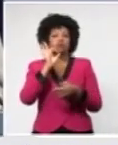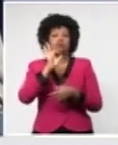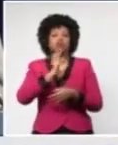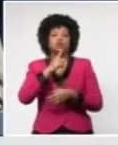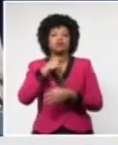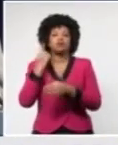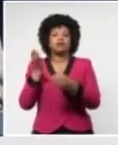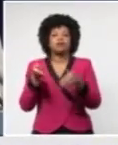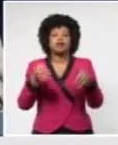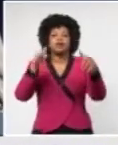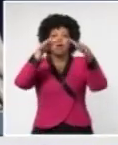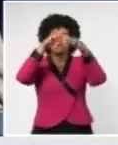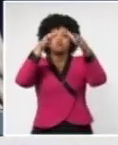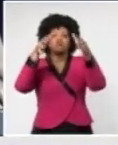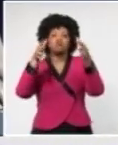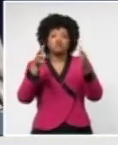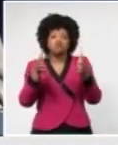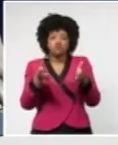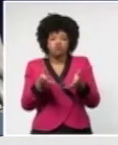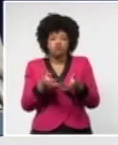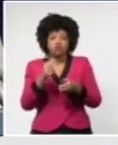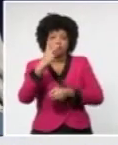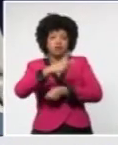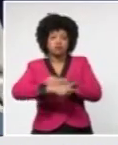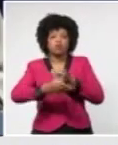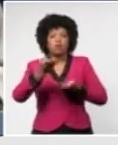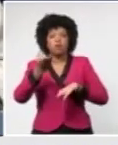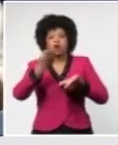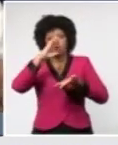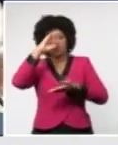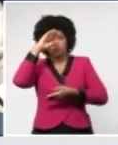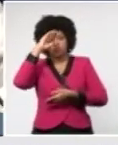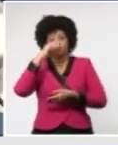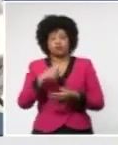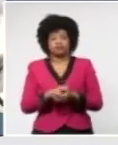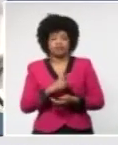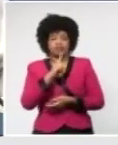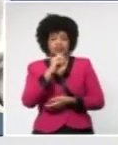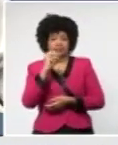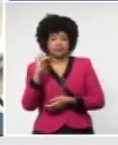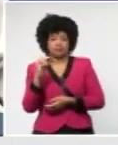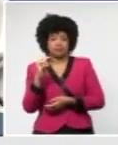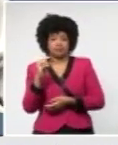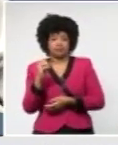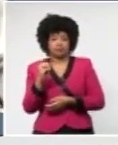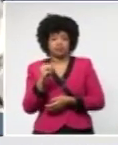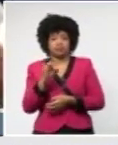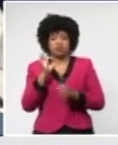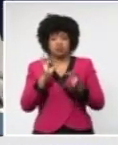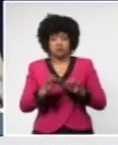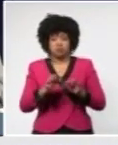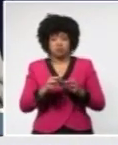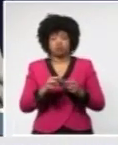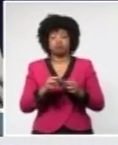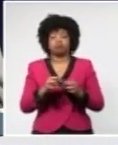Brazil, the countries with the largest number of confirmed cases and